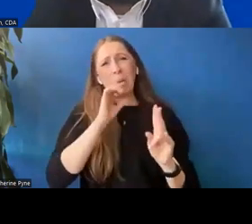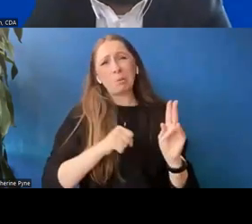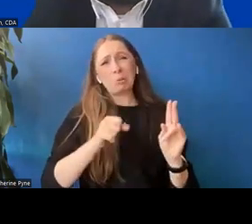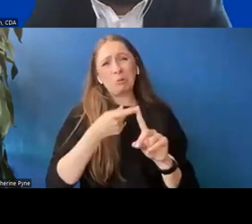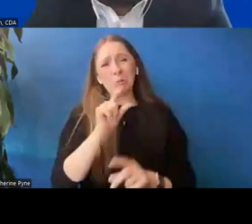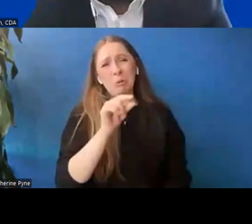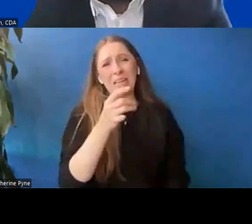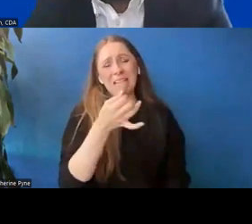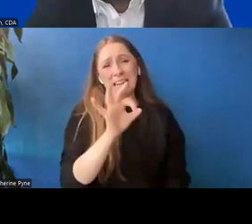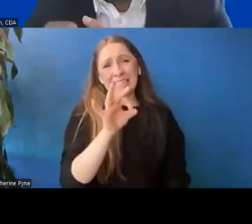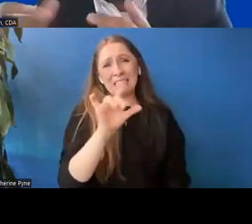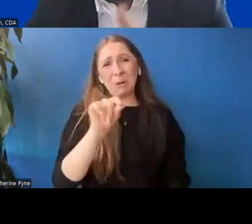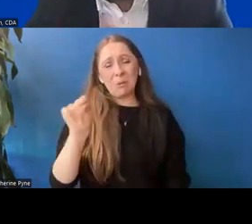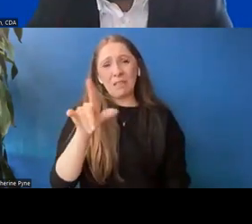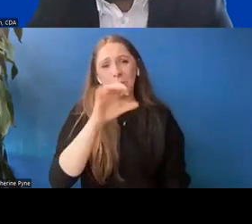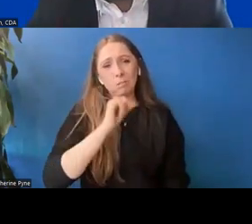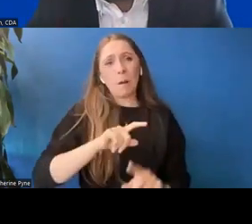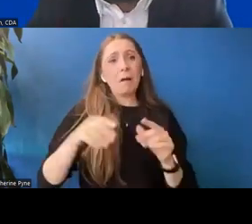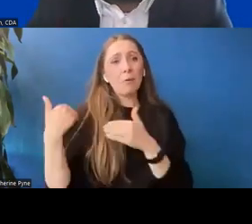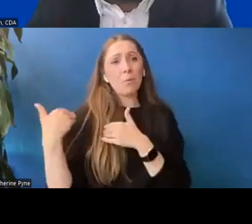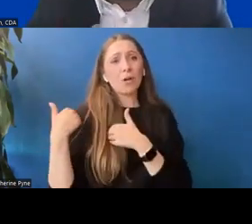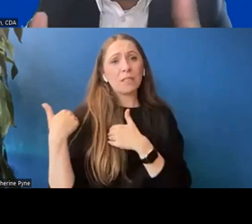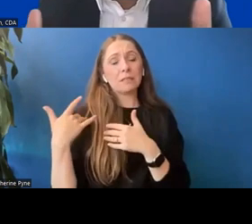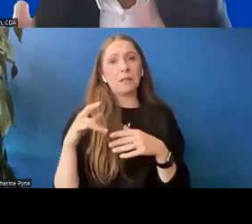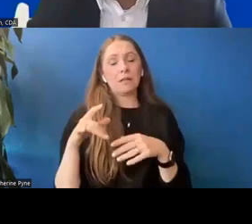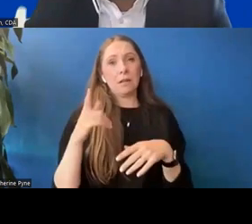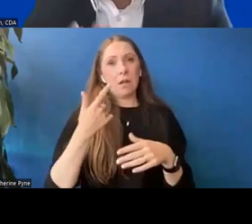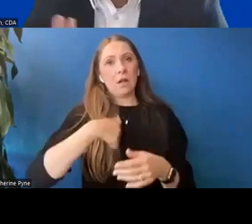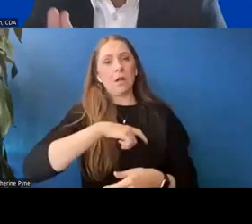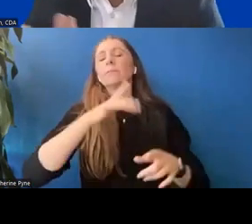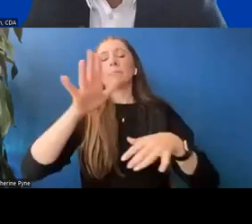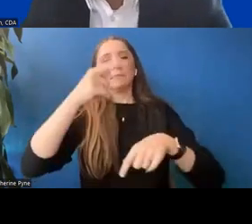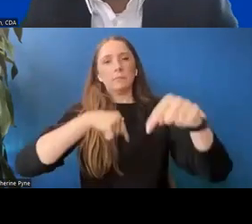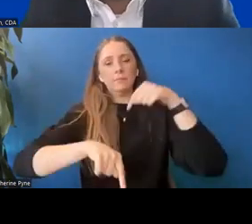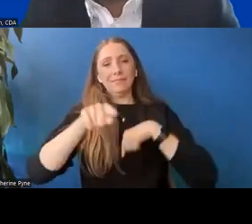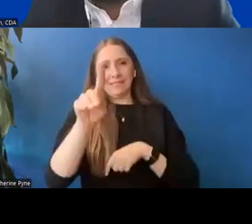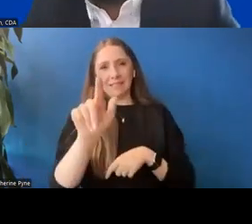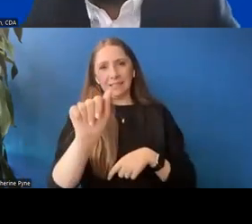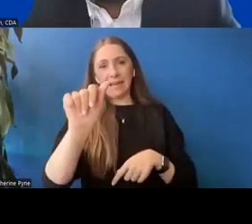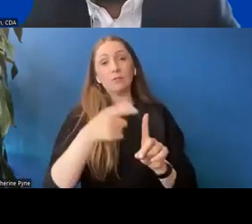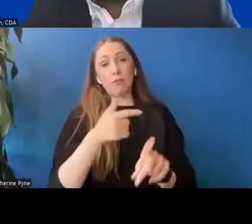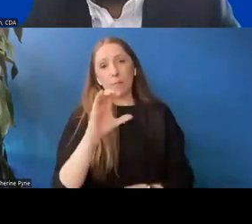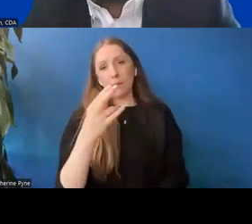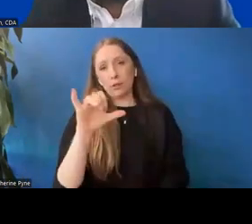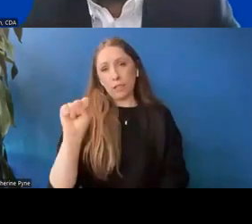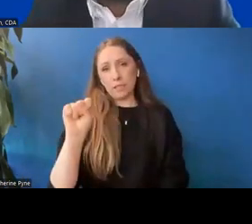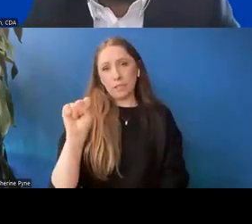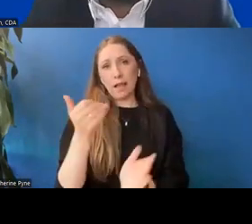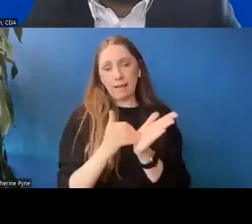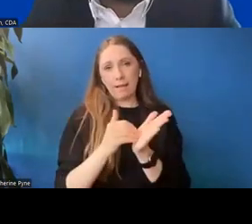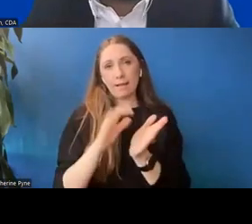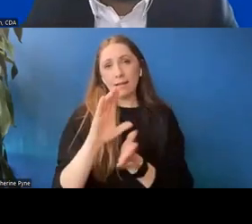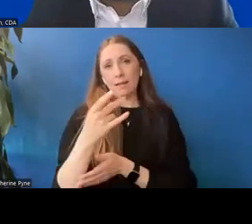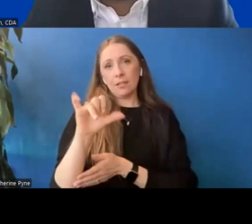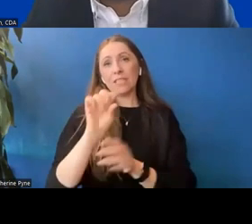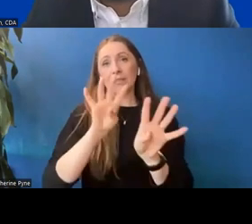and 2020. But the burdens that are collected in this, let me back up for a second. These data are also from CHIS. And the CHIS questionnaire